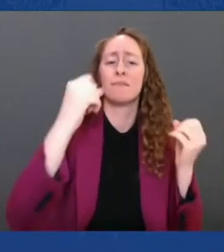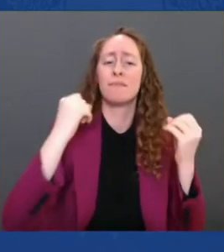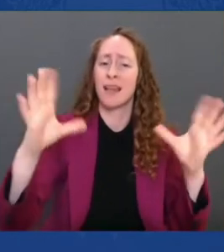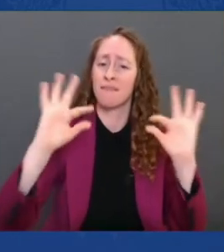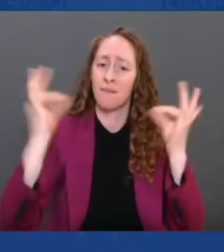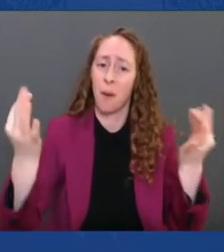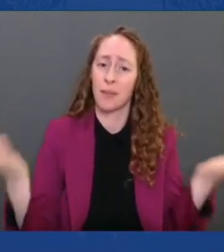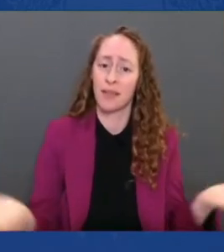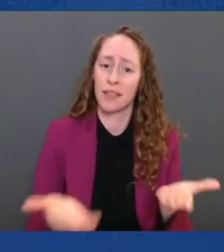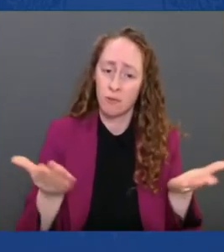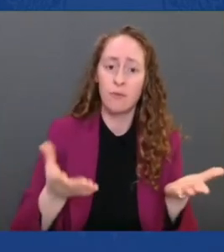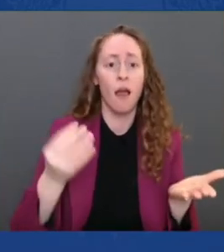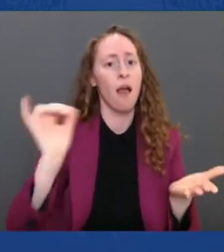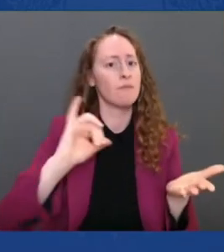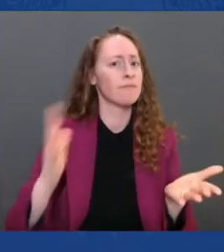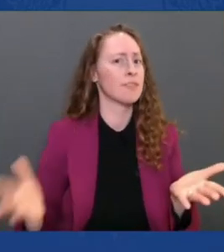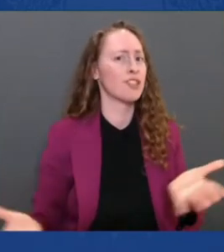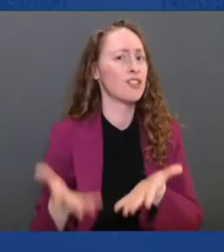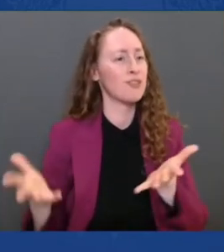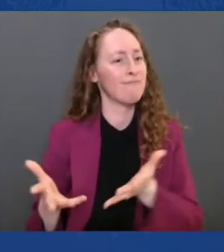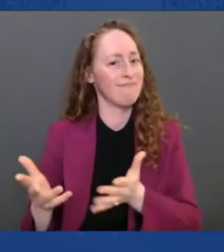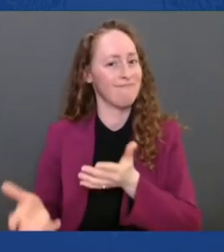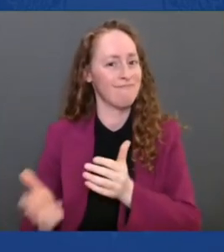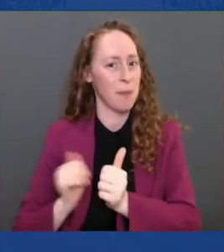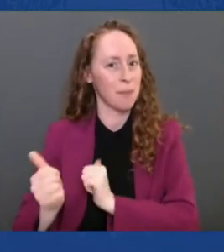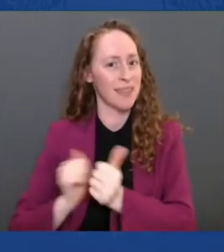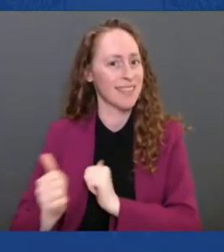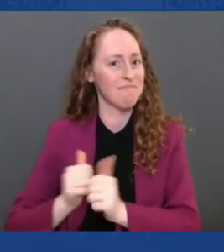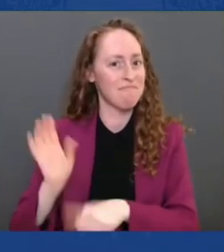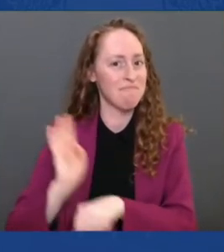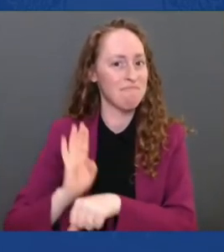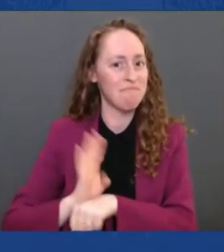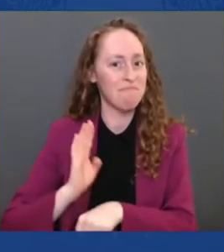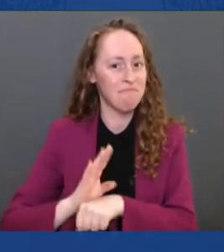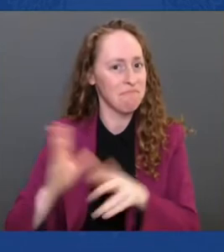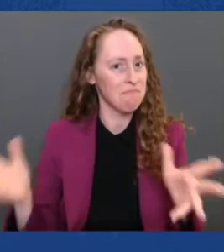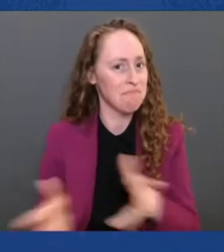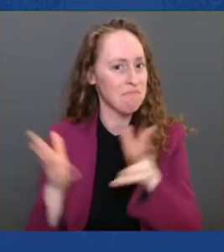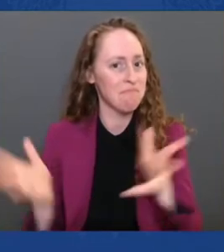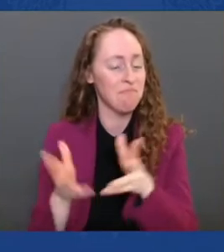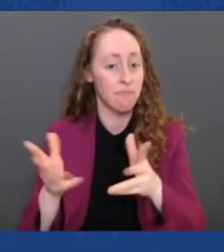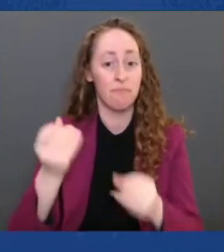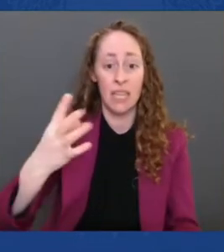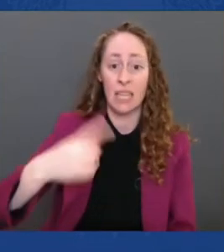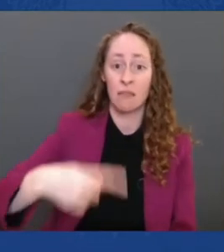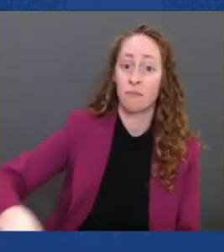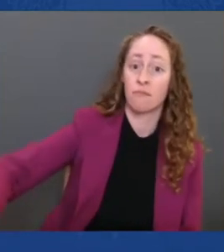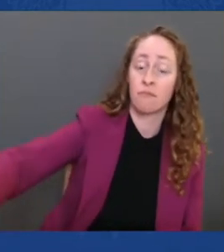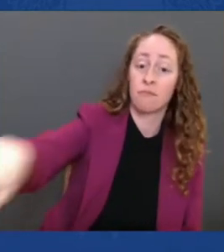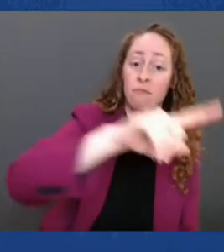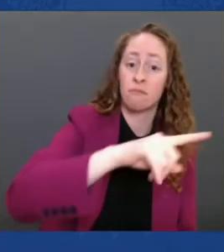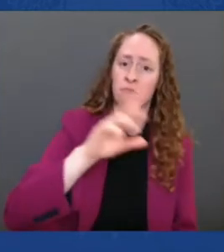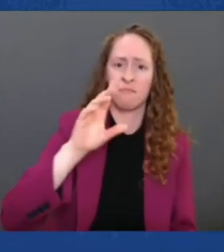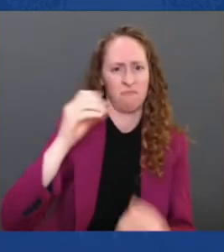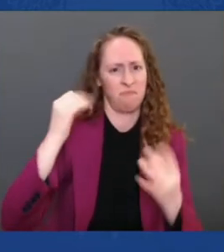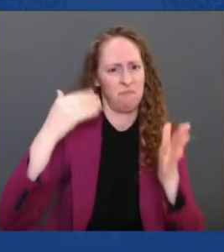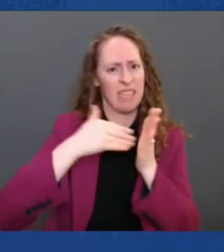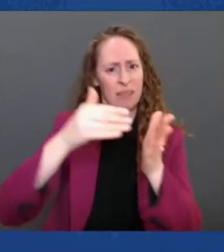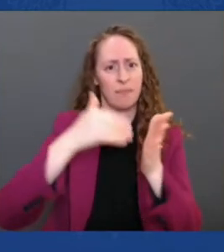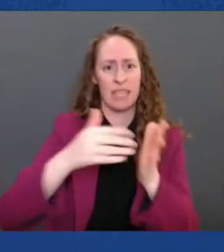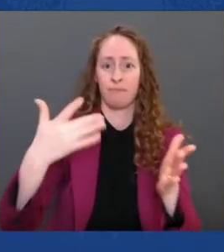million Americans live in a place with only one high-speed internet provider. Research shows that when you live somewhere with limited